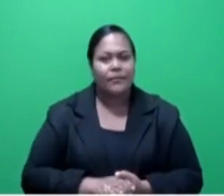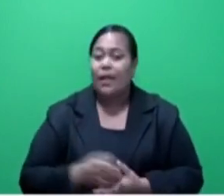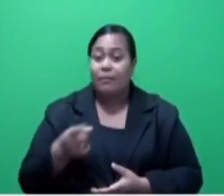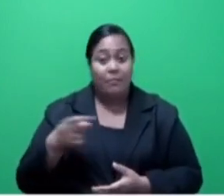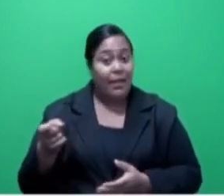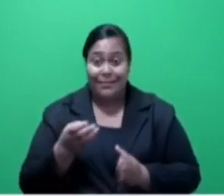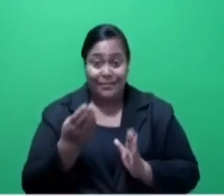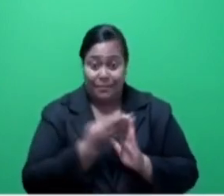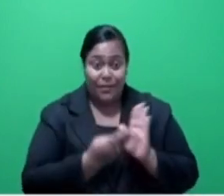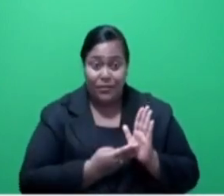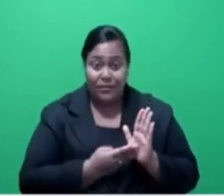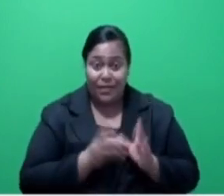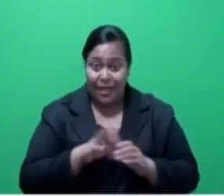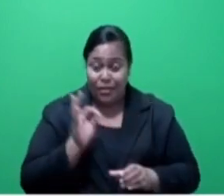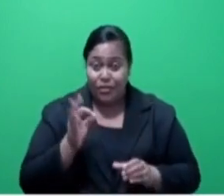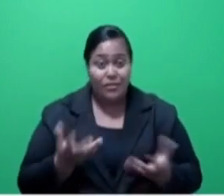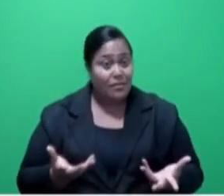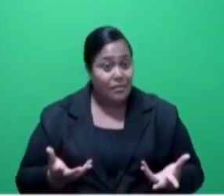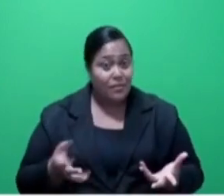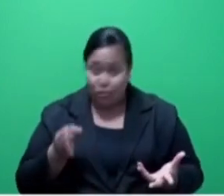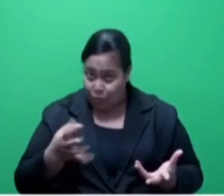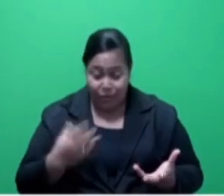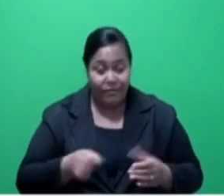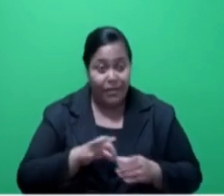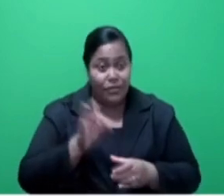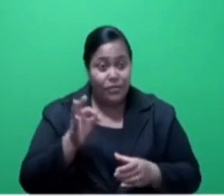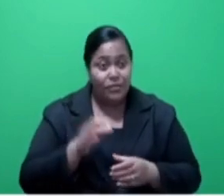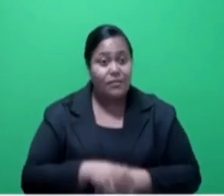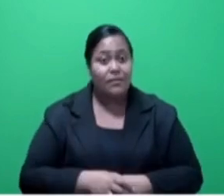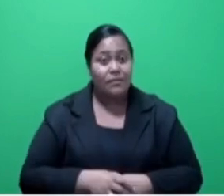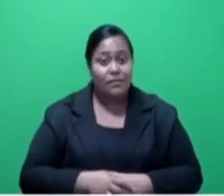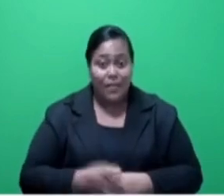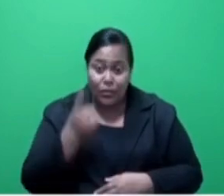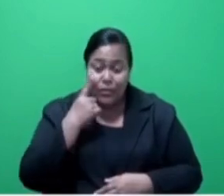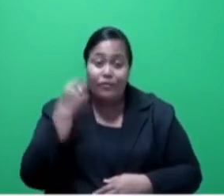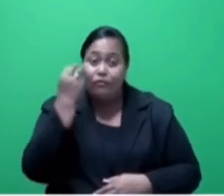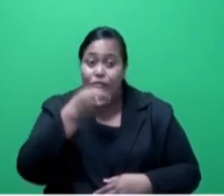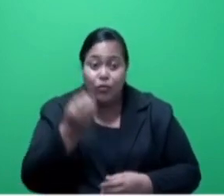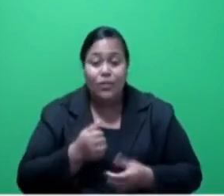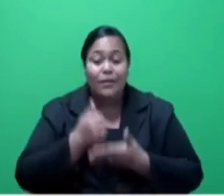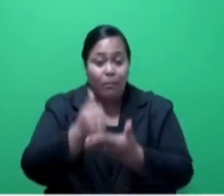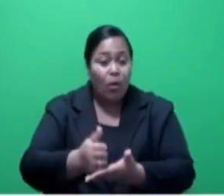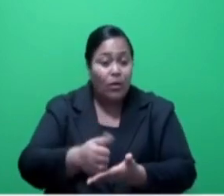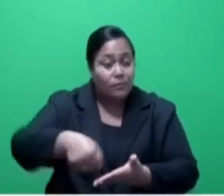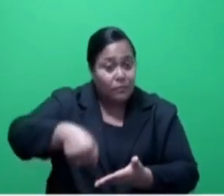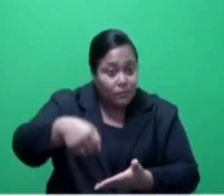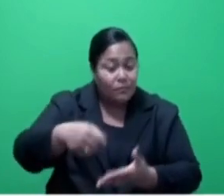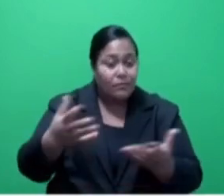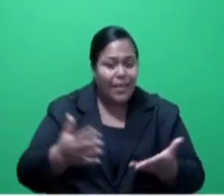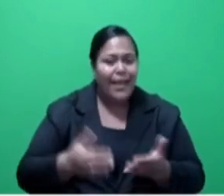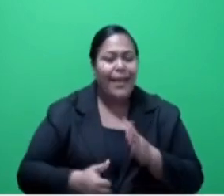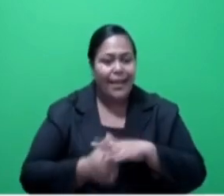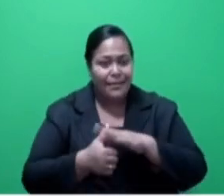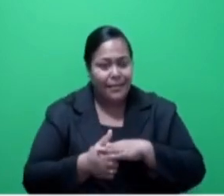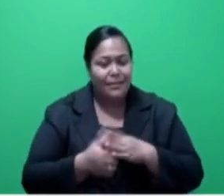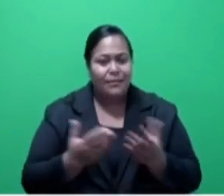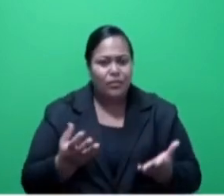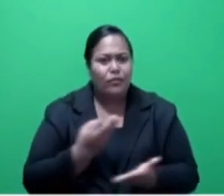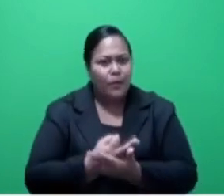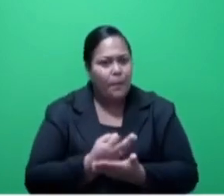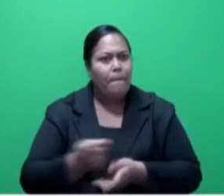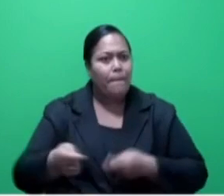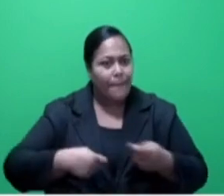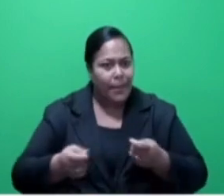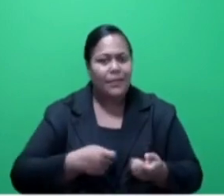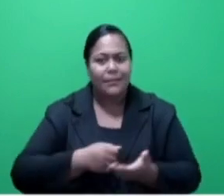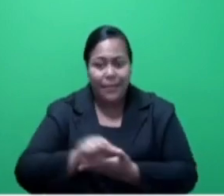have elections? Electricity subsidy, food rations, access to GPs, market vendors' fees. Is that what they're